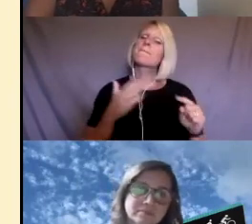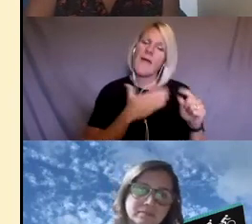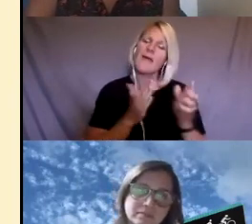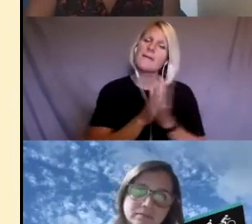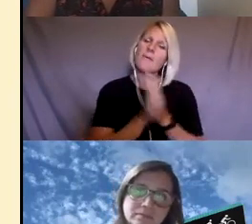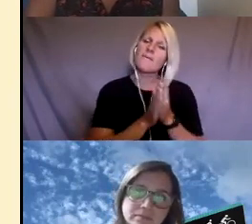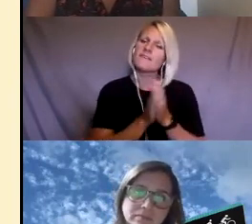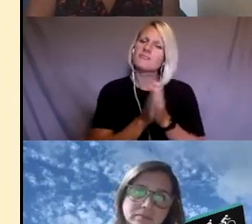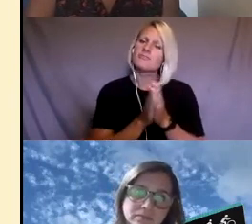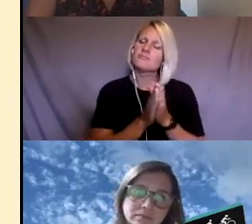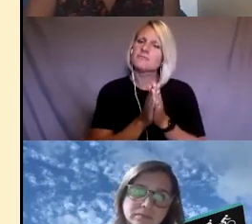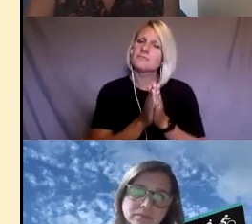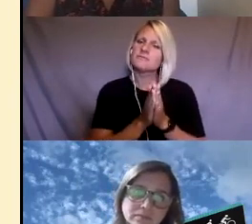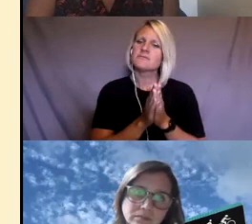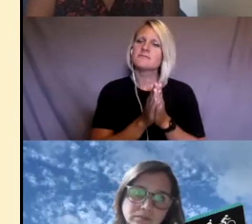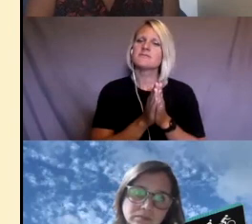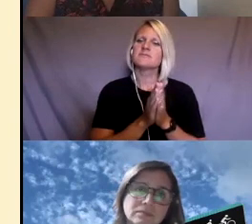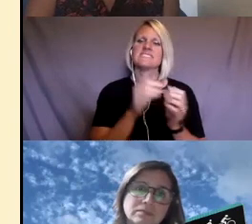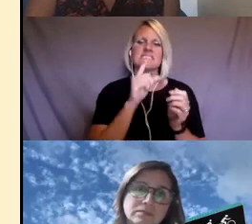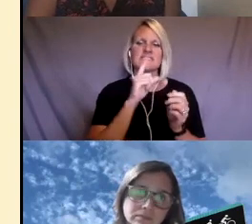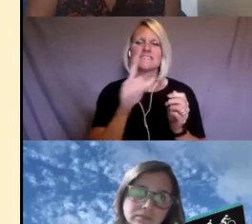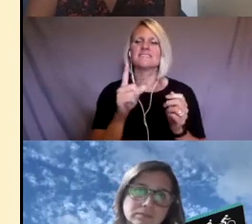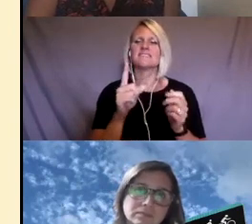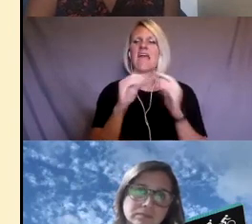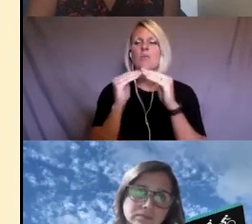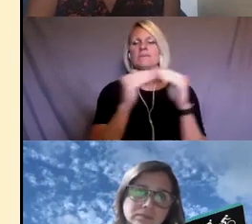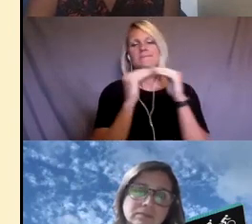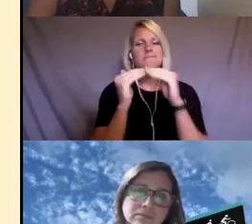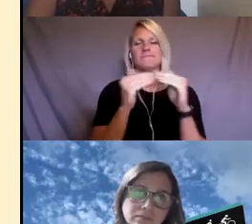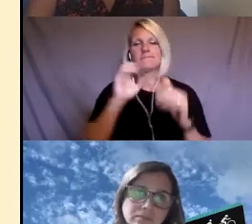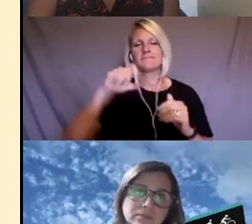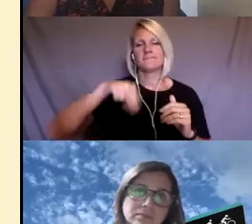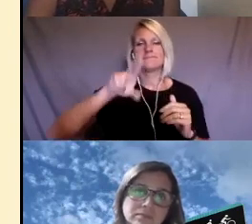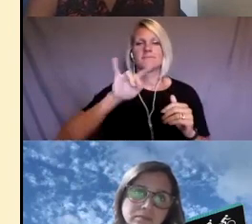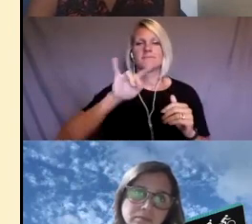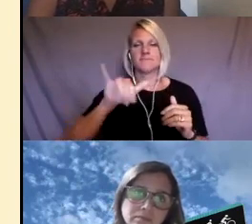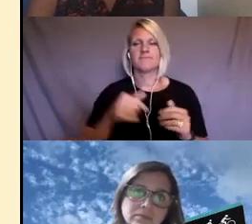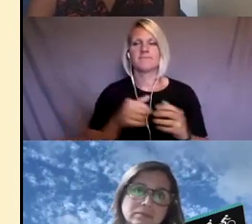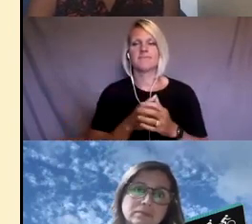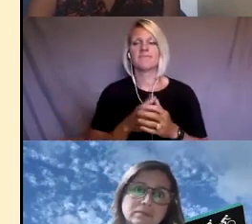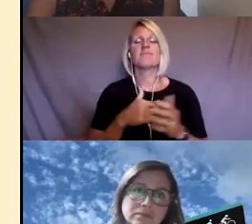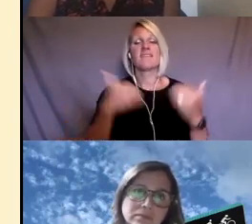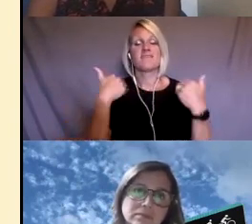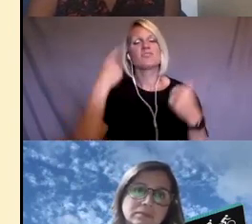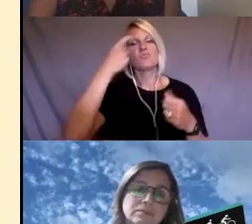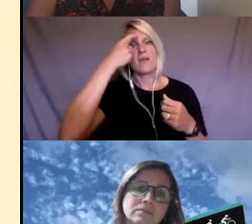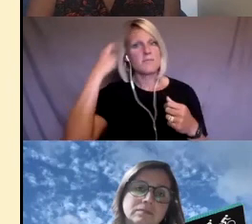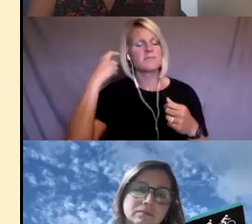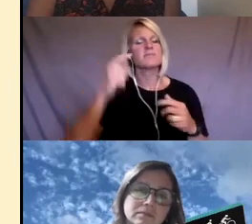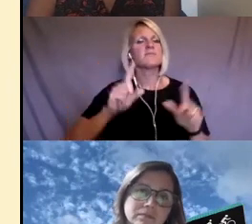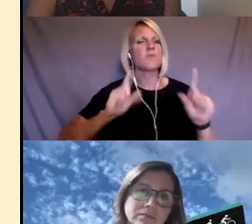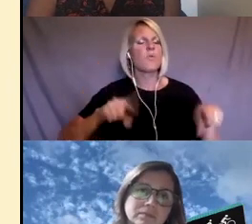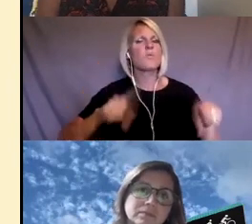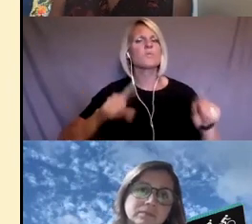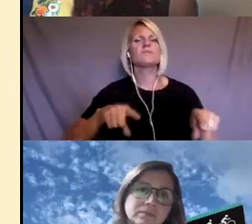my drive is birthed out of equity. I have trauma from growing up, going to being